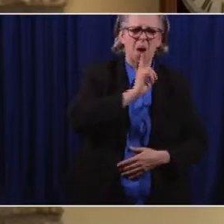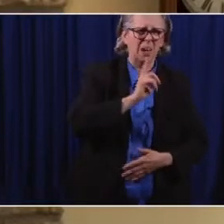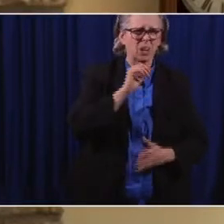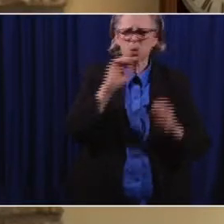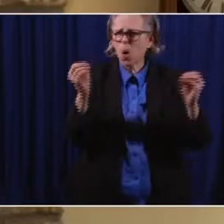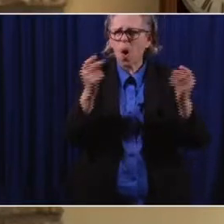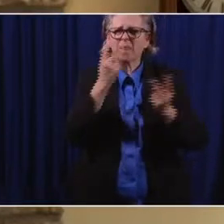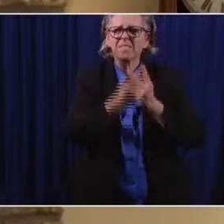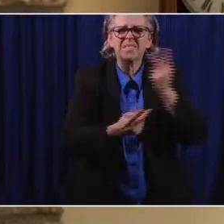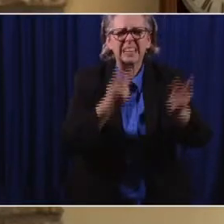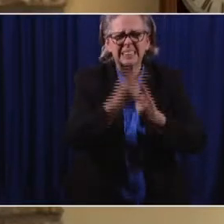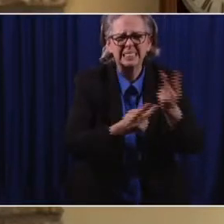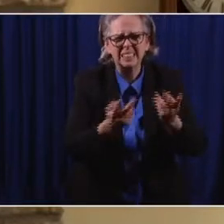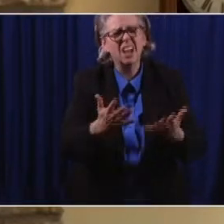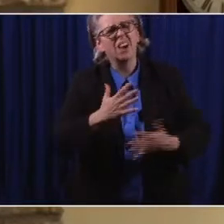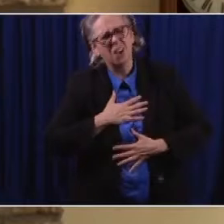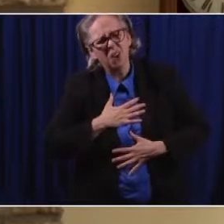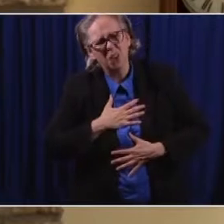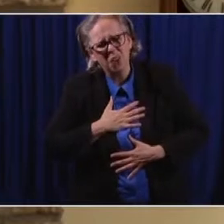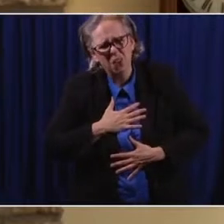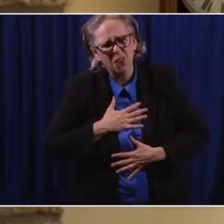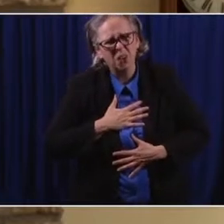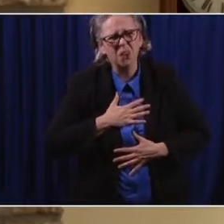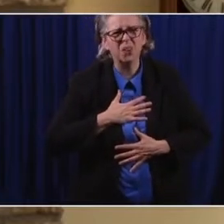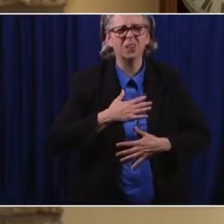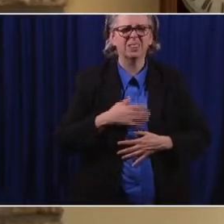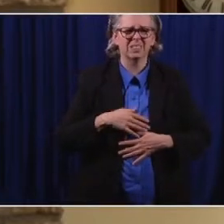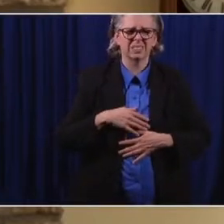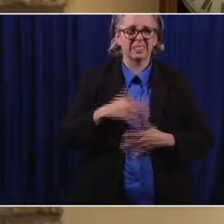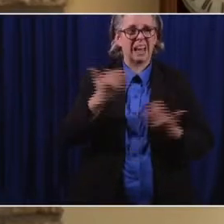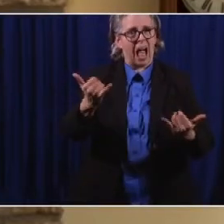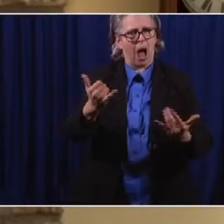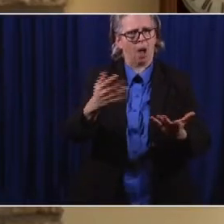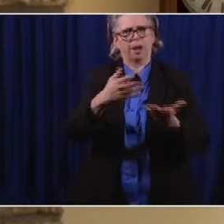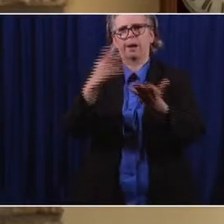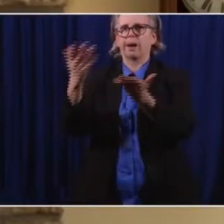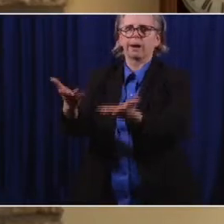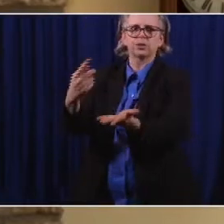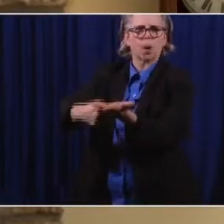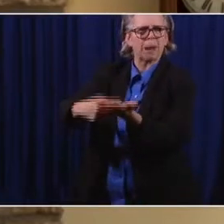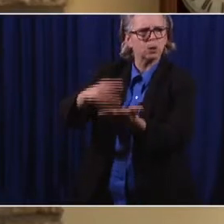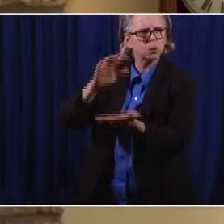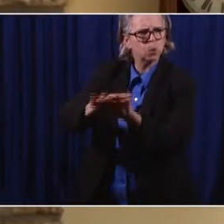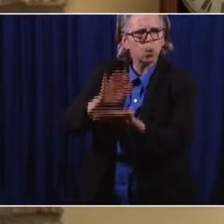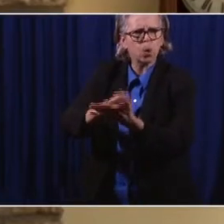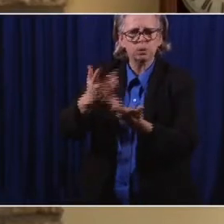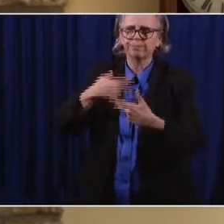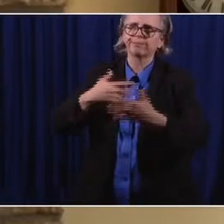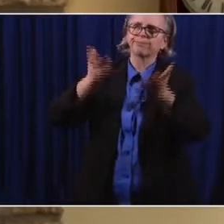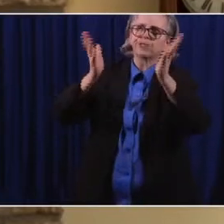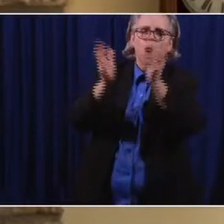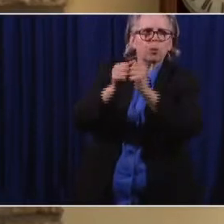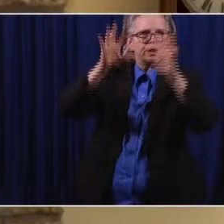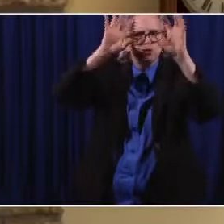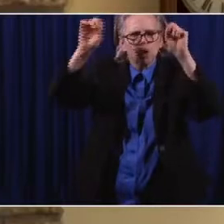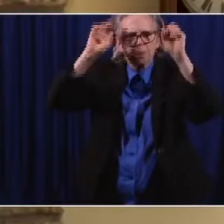We've heard, I've talked with superintendents. We've got a lot of emails from superintendents who talk